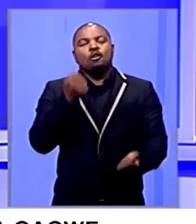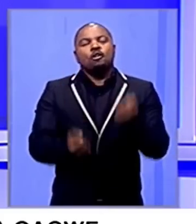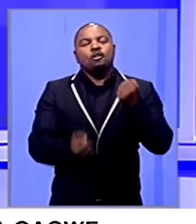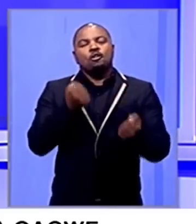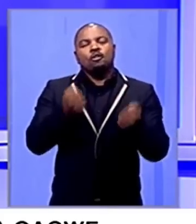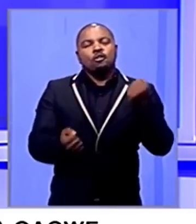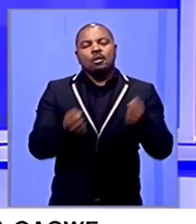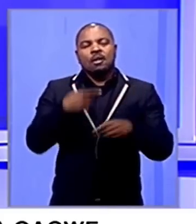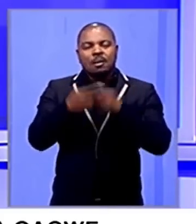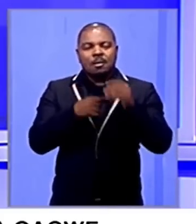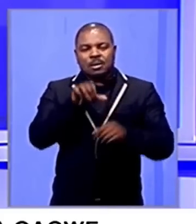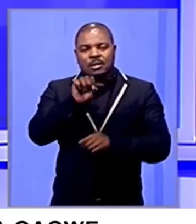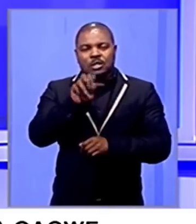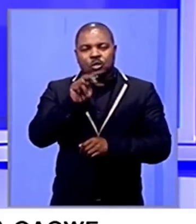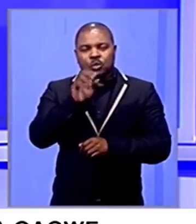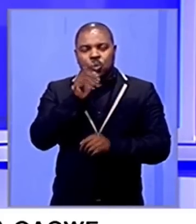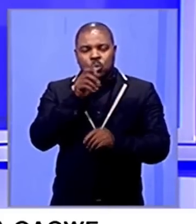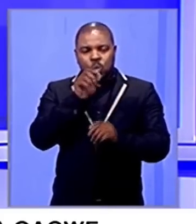ga Meiwa.